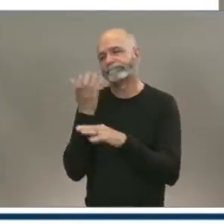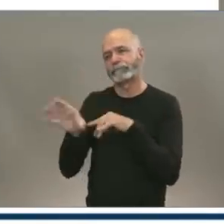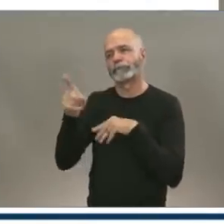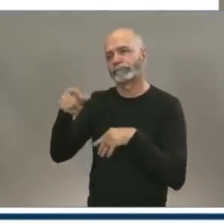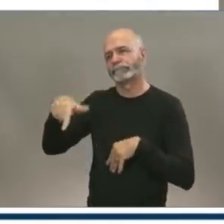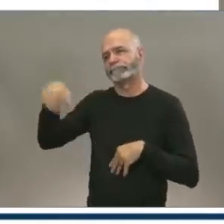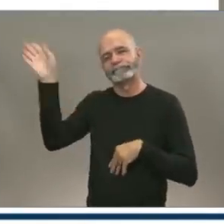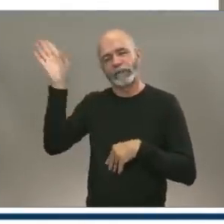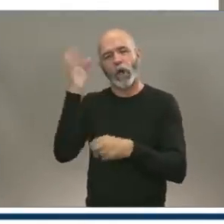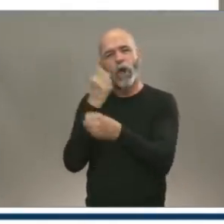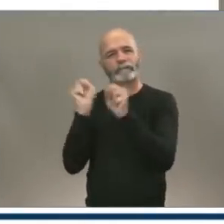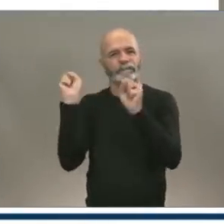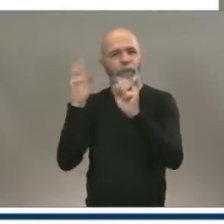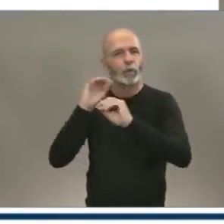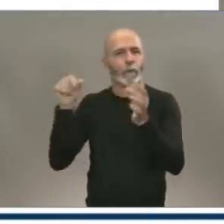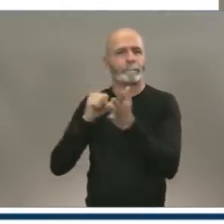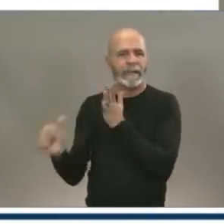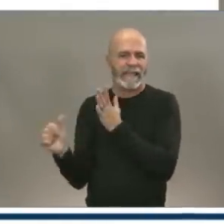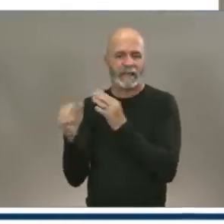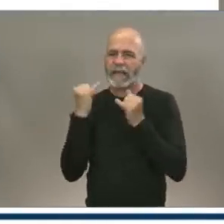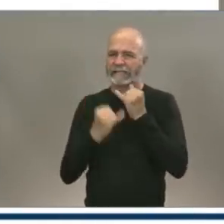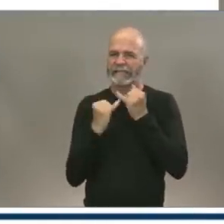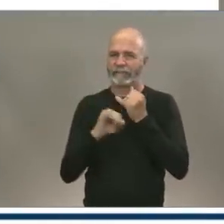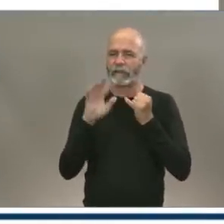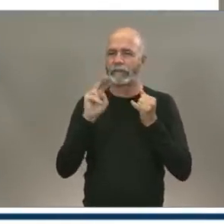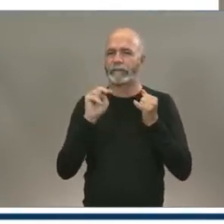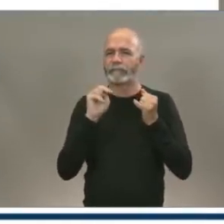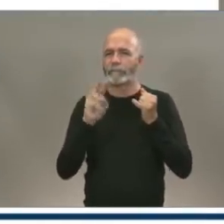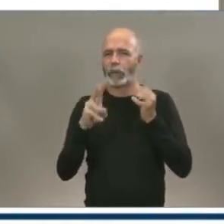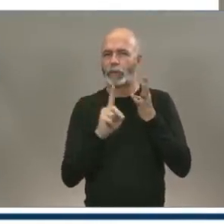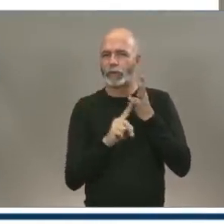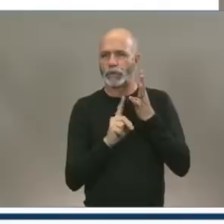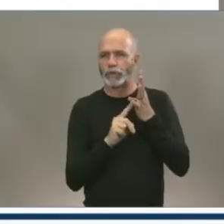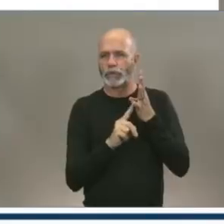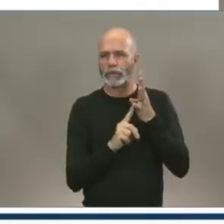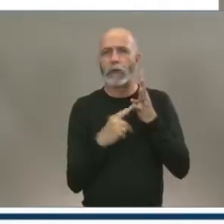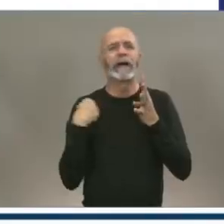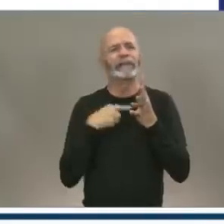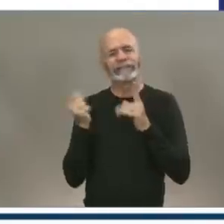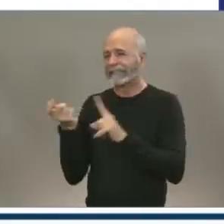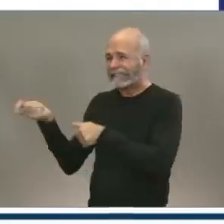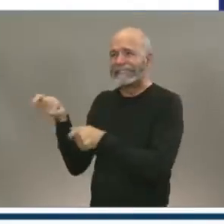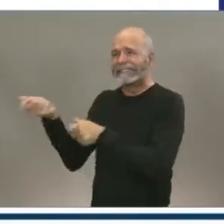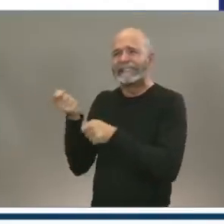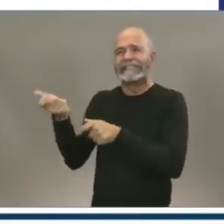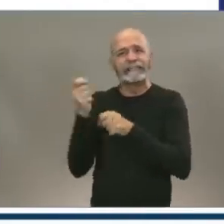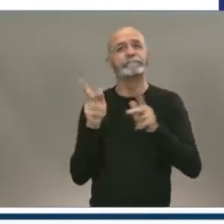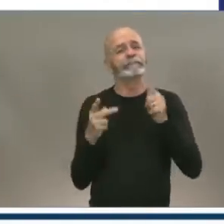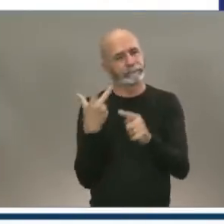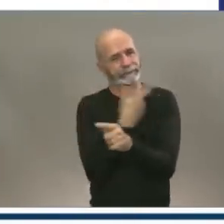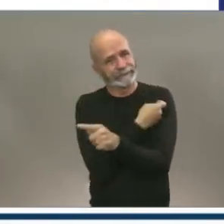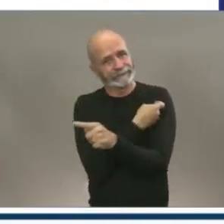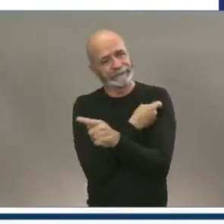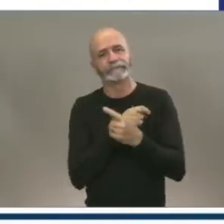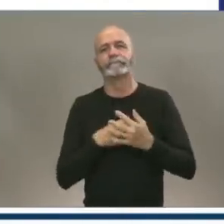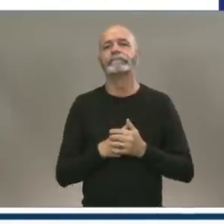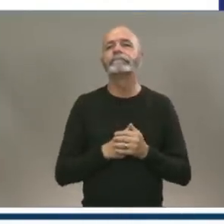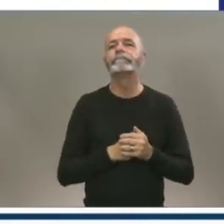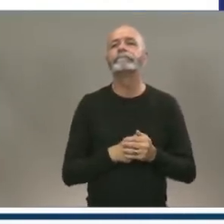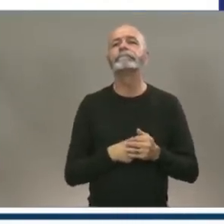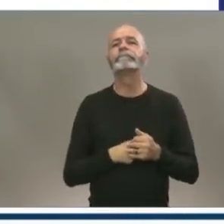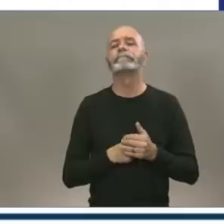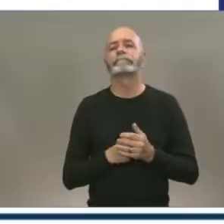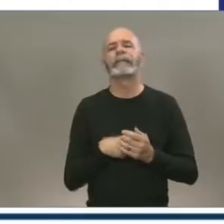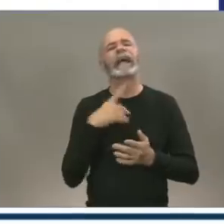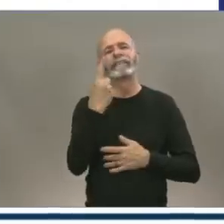the healthcare organizations are still working to try to get those people to start their vaccine series. Premier, there is a business person in downtown Halifax